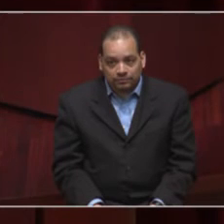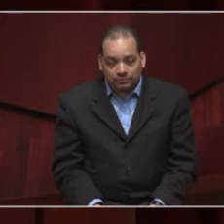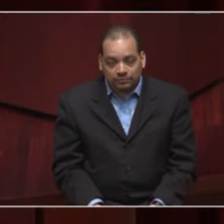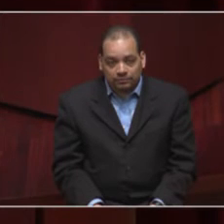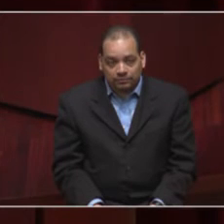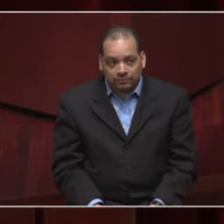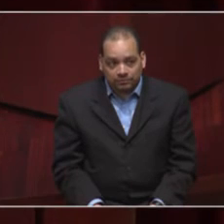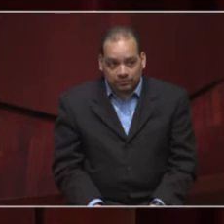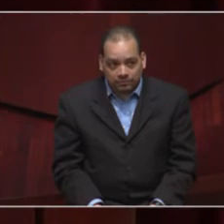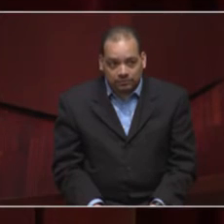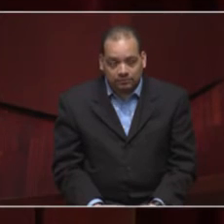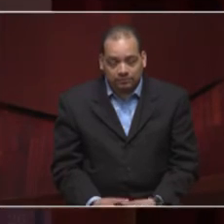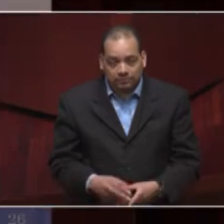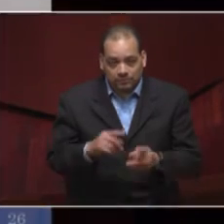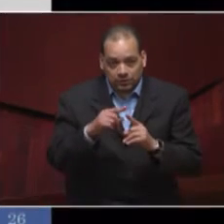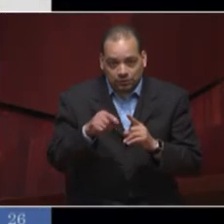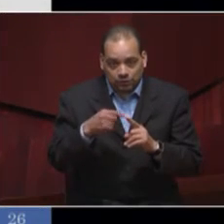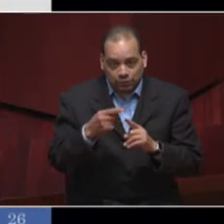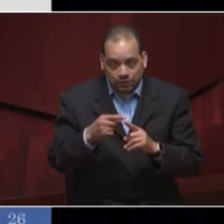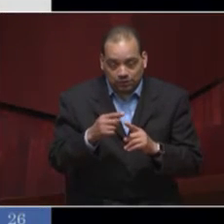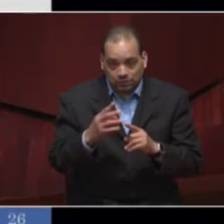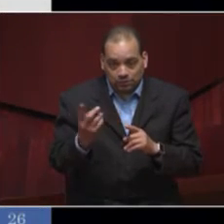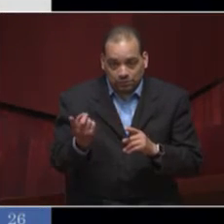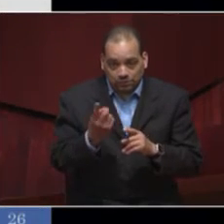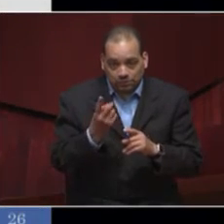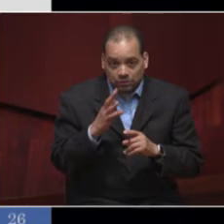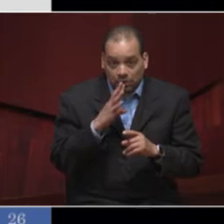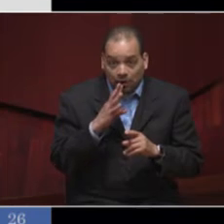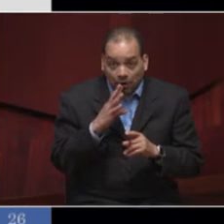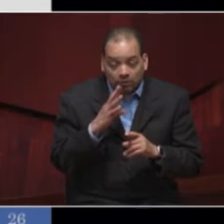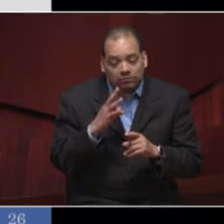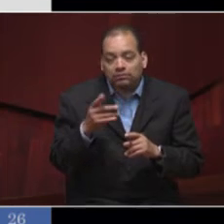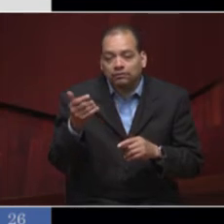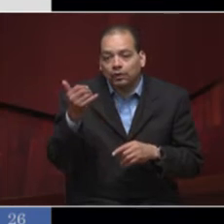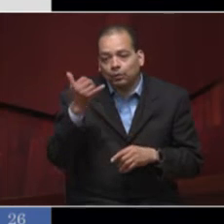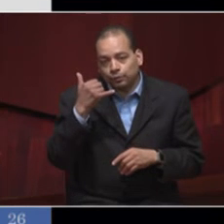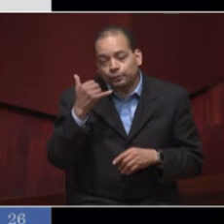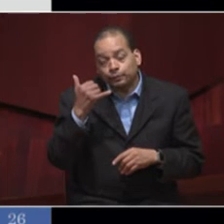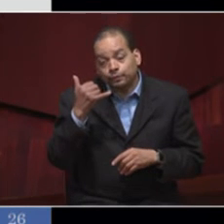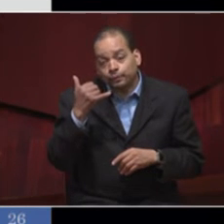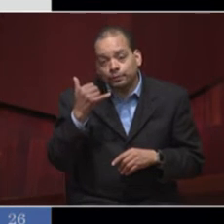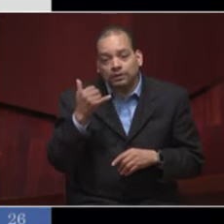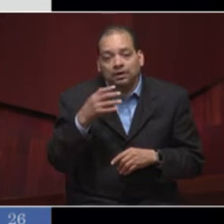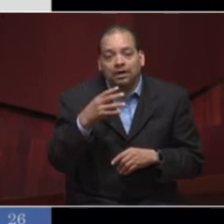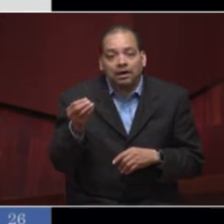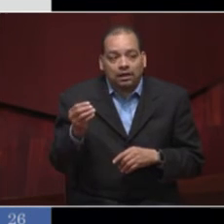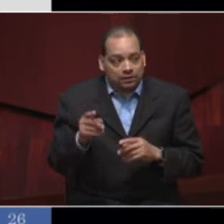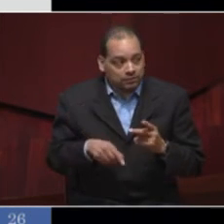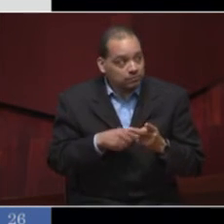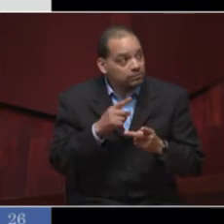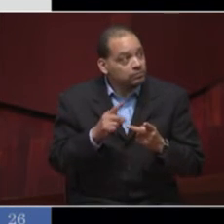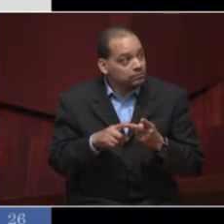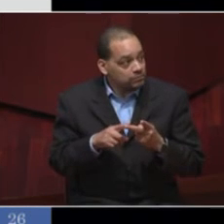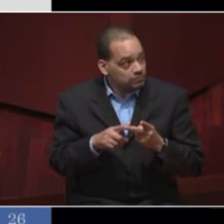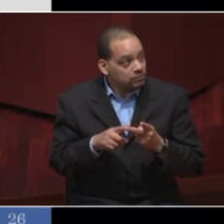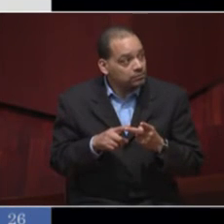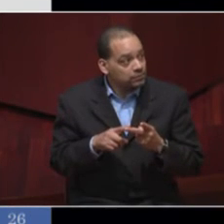So, when you need to talk to us, you can always pick up the phone, obviously, but